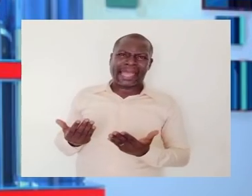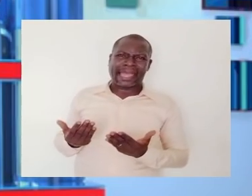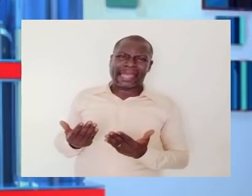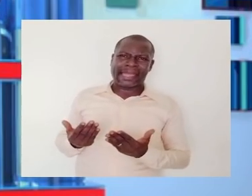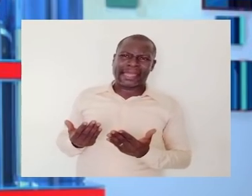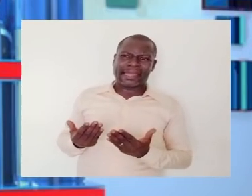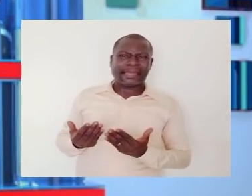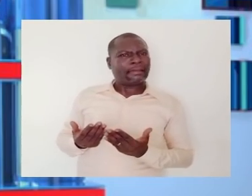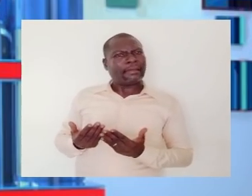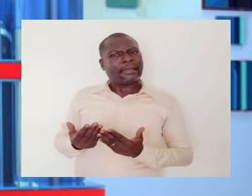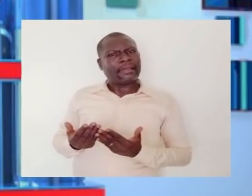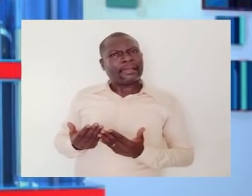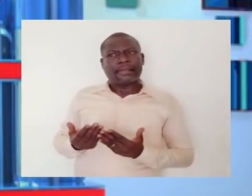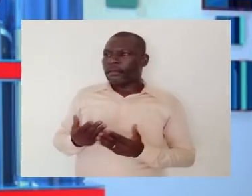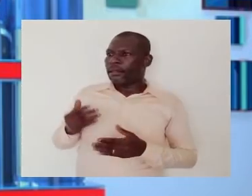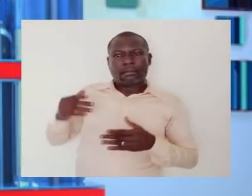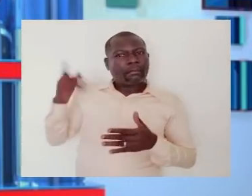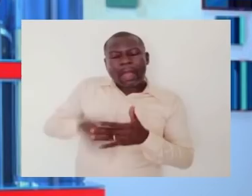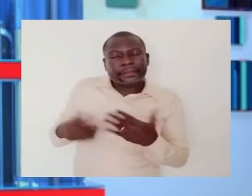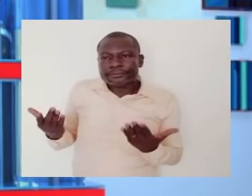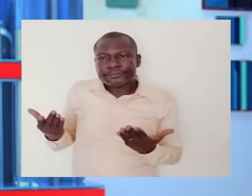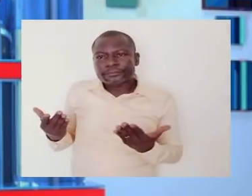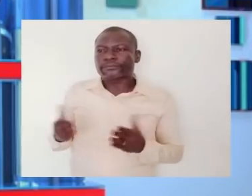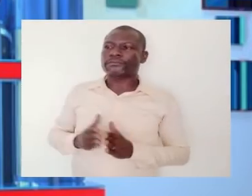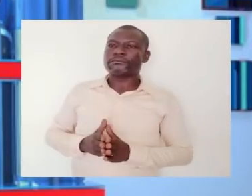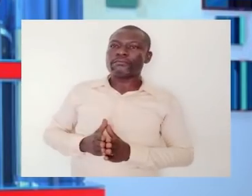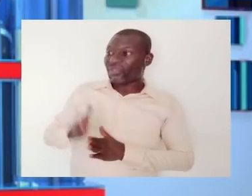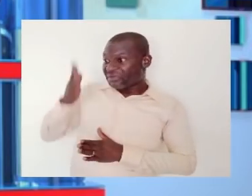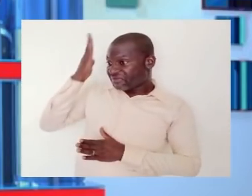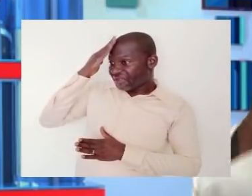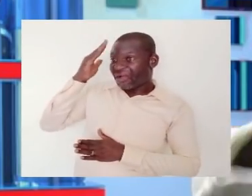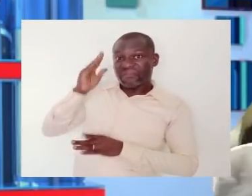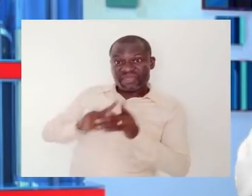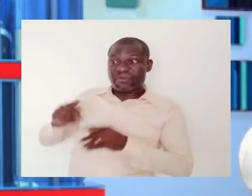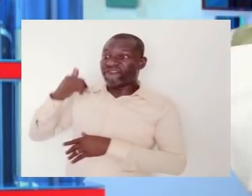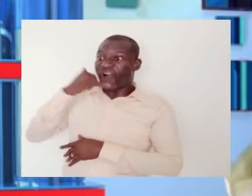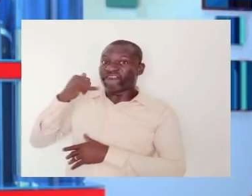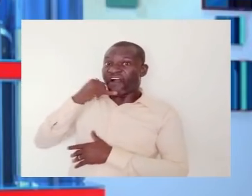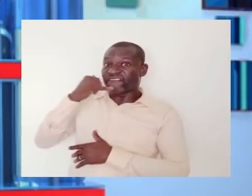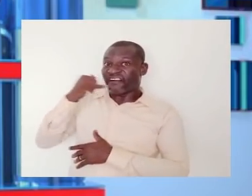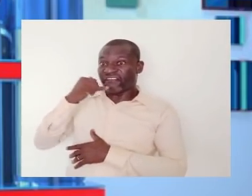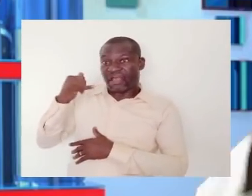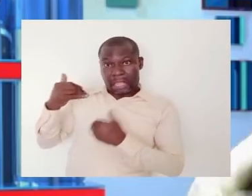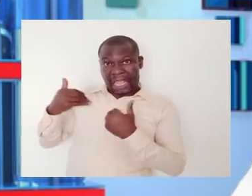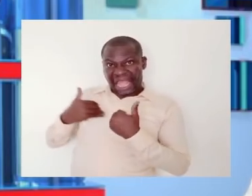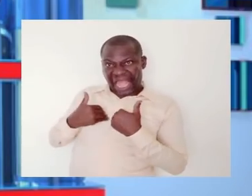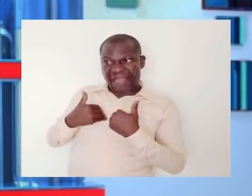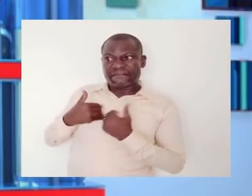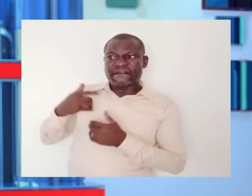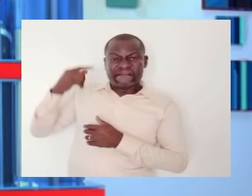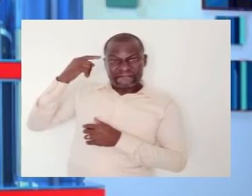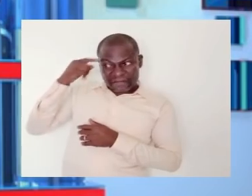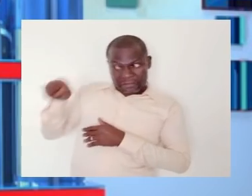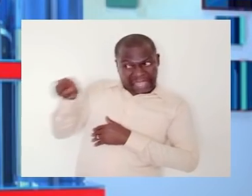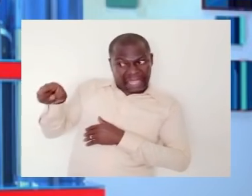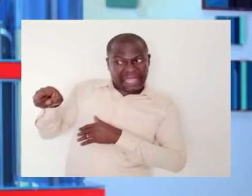ewiase eno nko a eno me no prison ho wase nkrofo e wo phones prisoner a